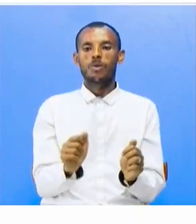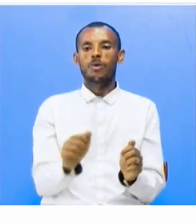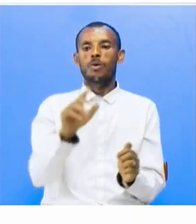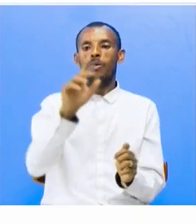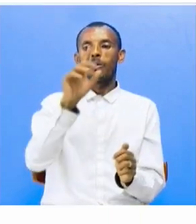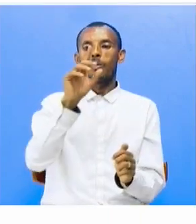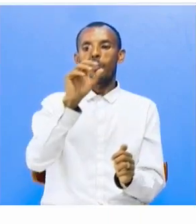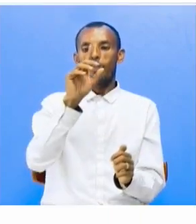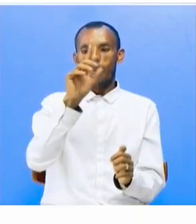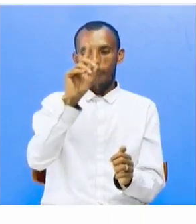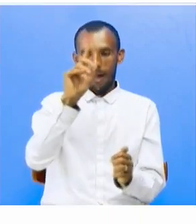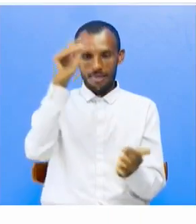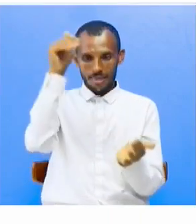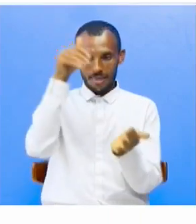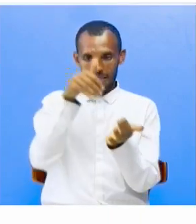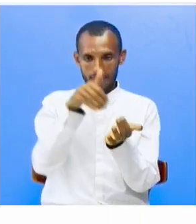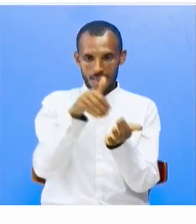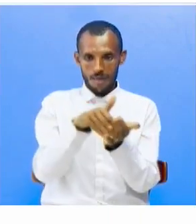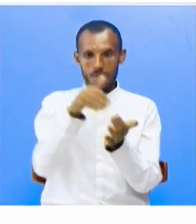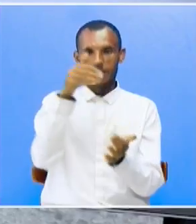1,000 birr.